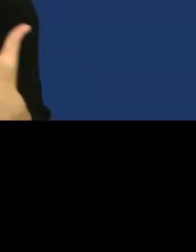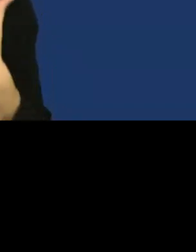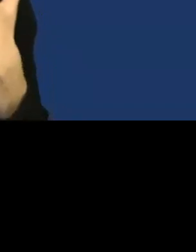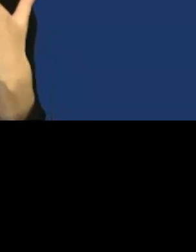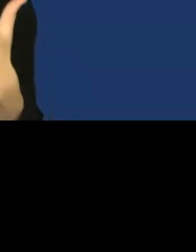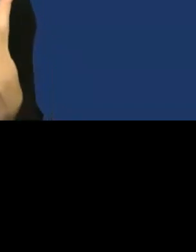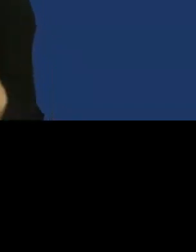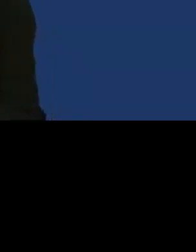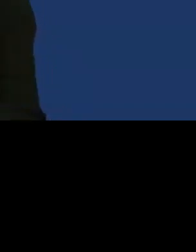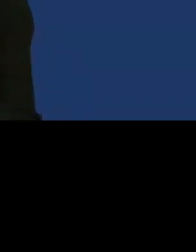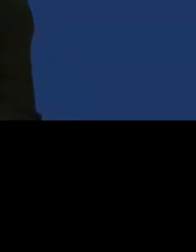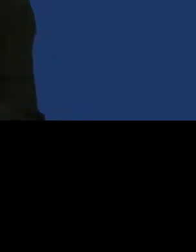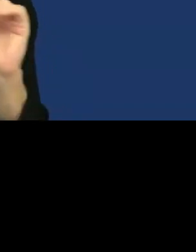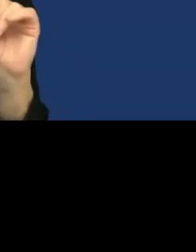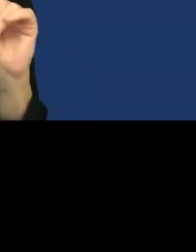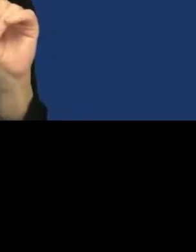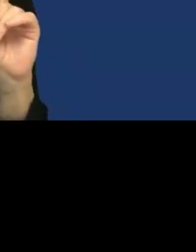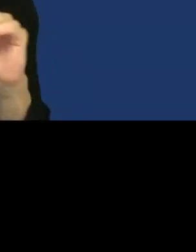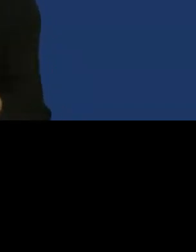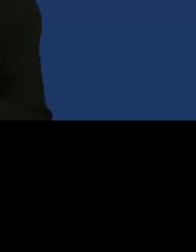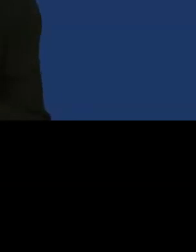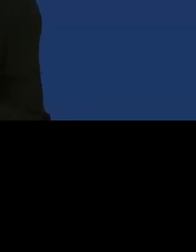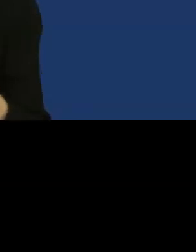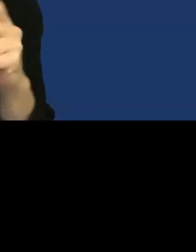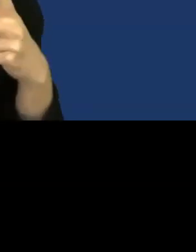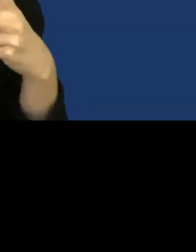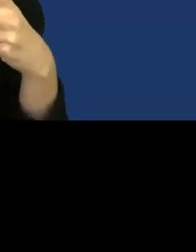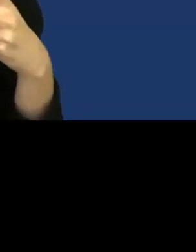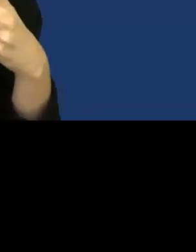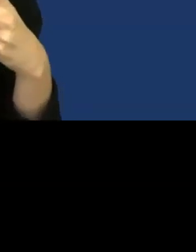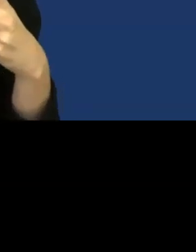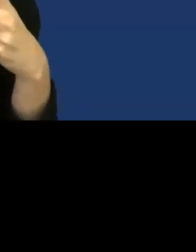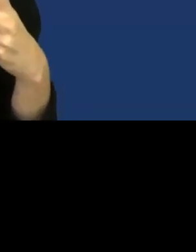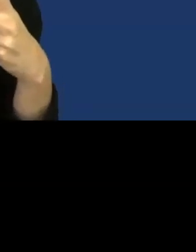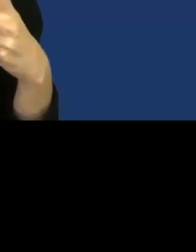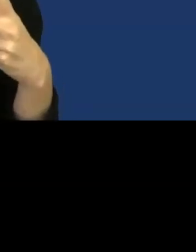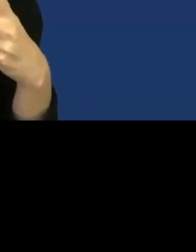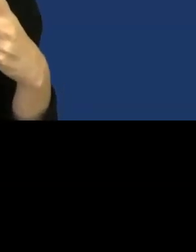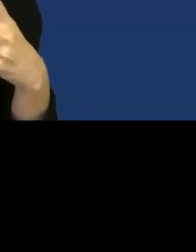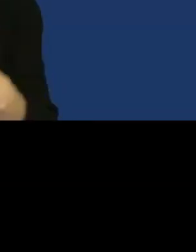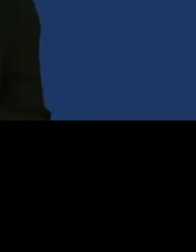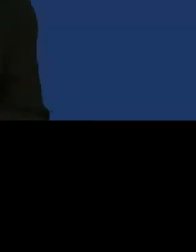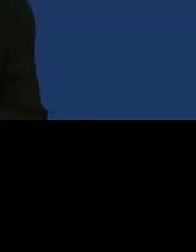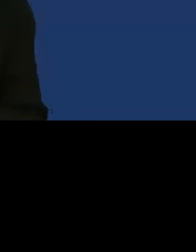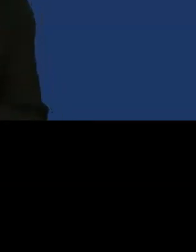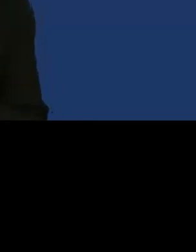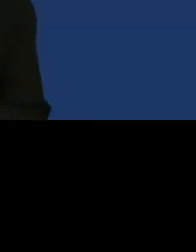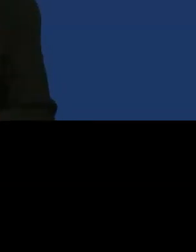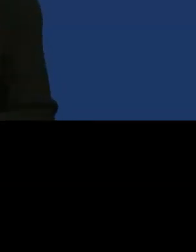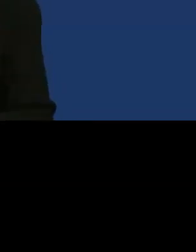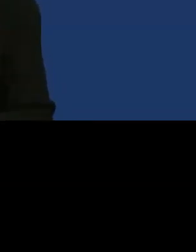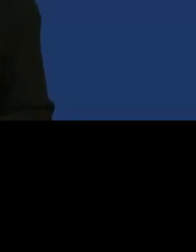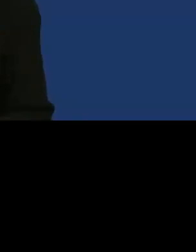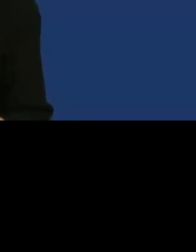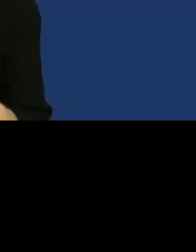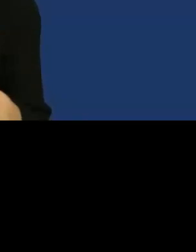Then there's a third question. Okay, do you have a sense of achievable vocabulary size